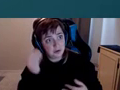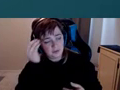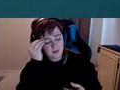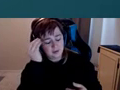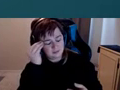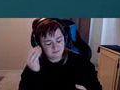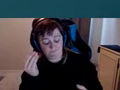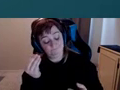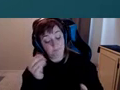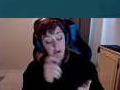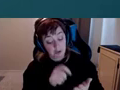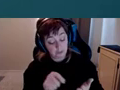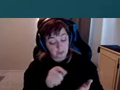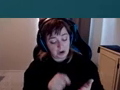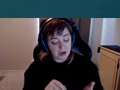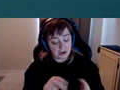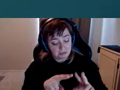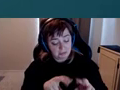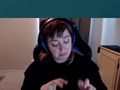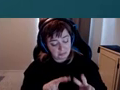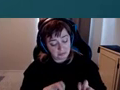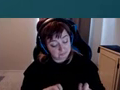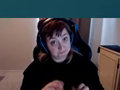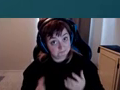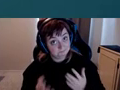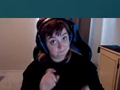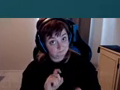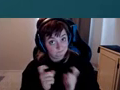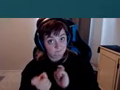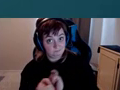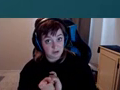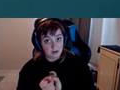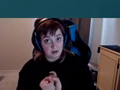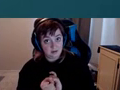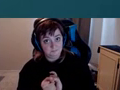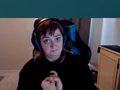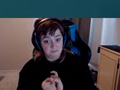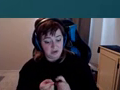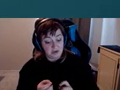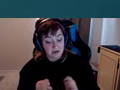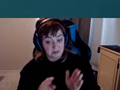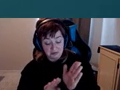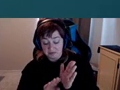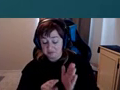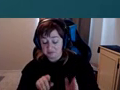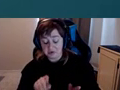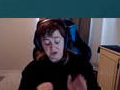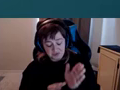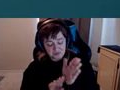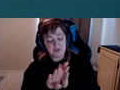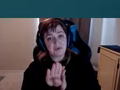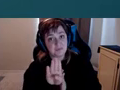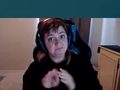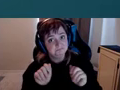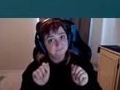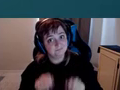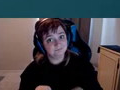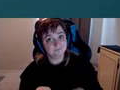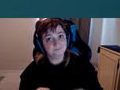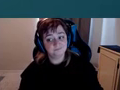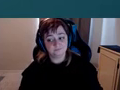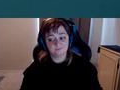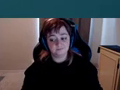and continue that research process for your own development as you're writing. So that's a